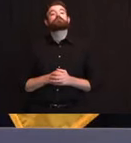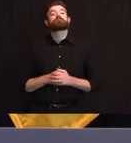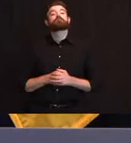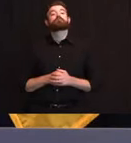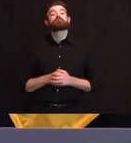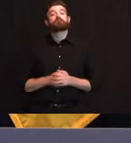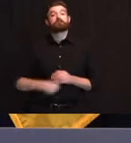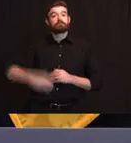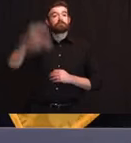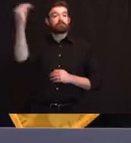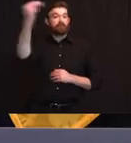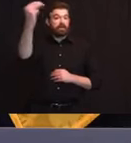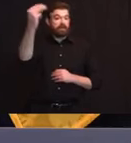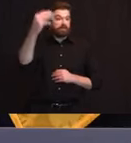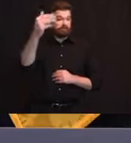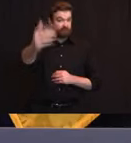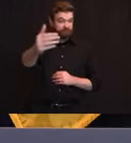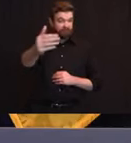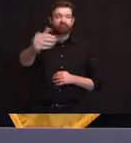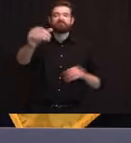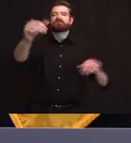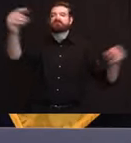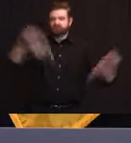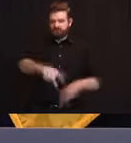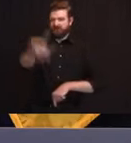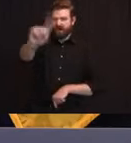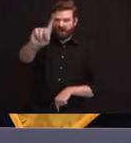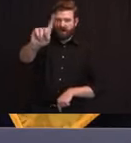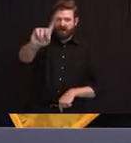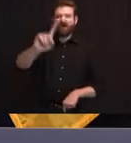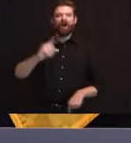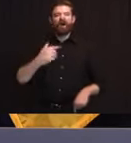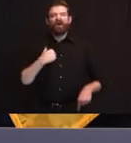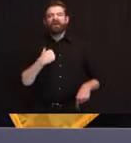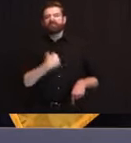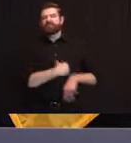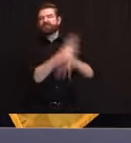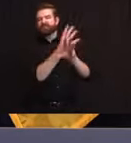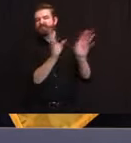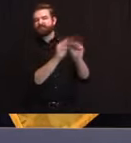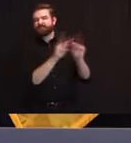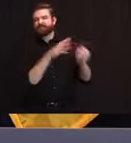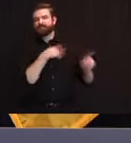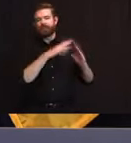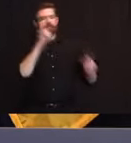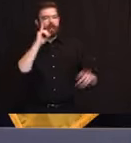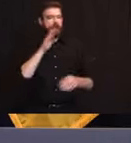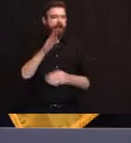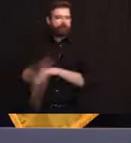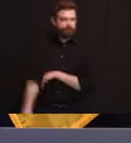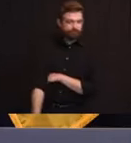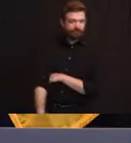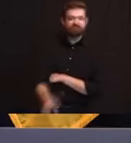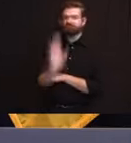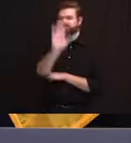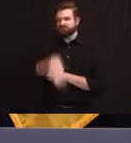Monday will be regular time at 1 o'clock. There is a White House VTC, but I believe it's after our gathering on